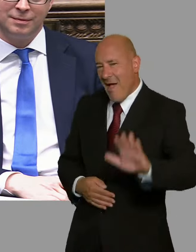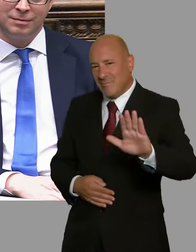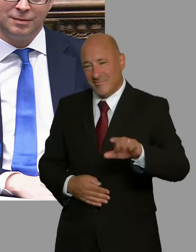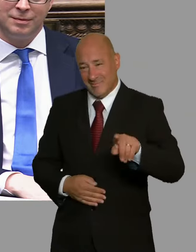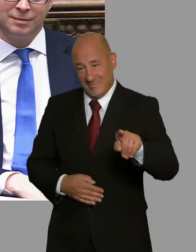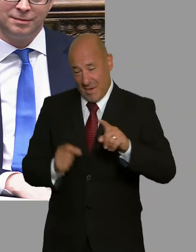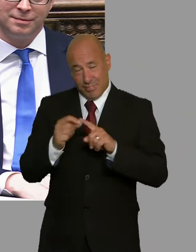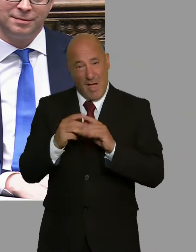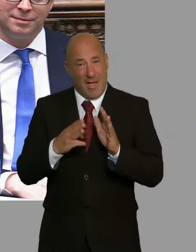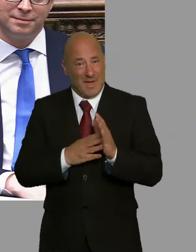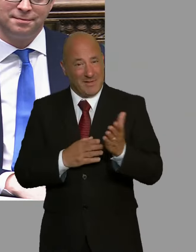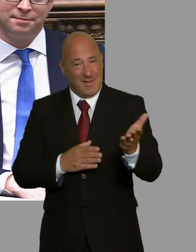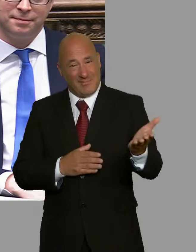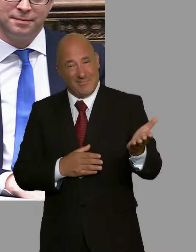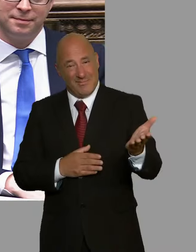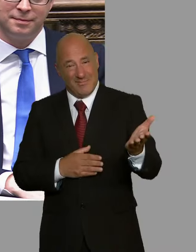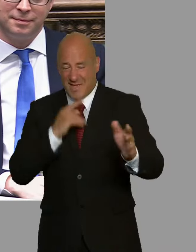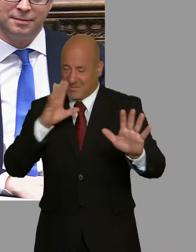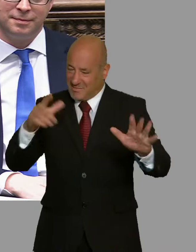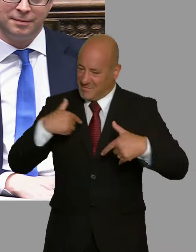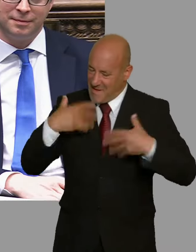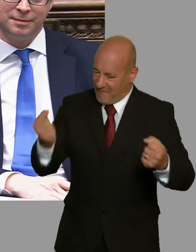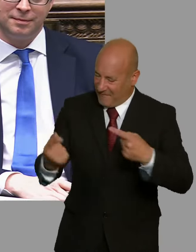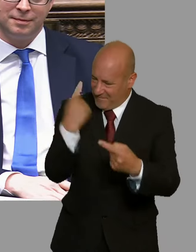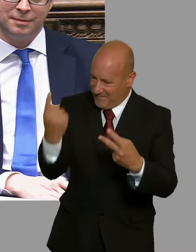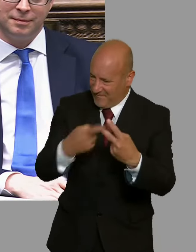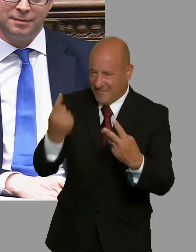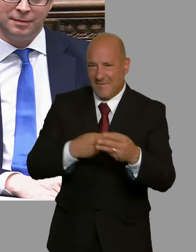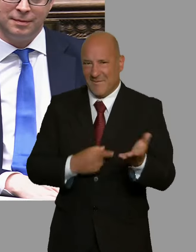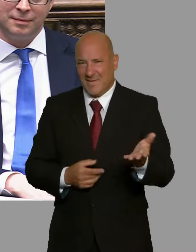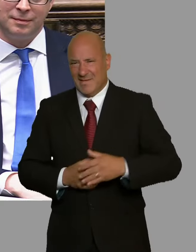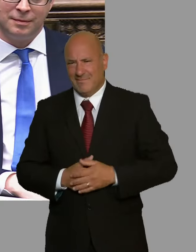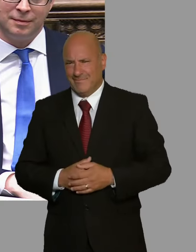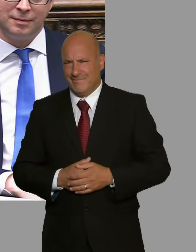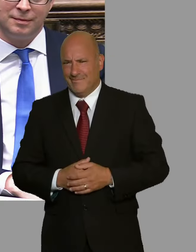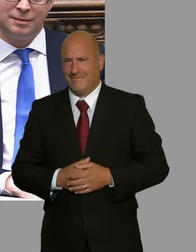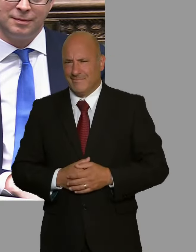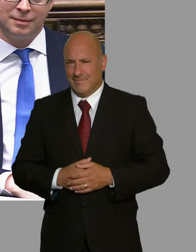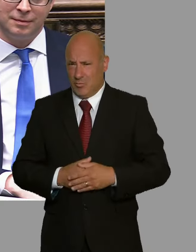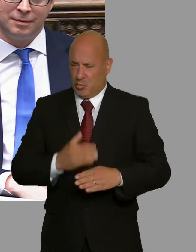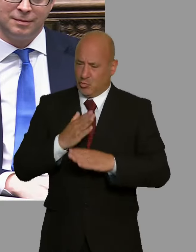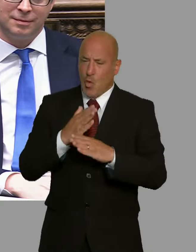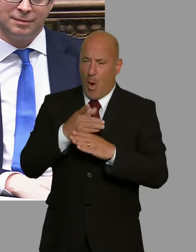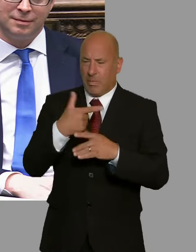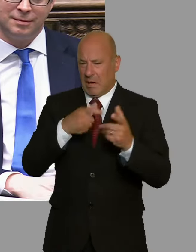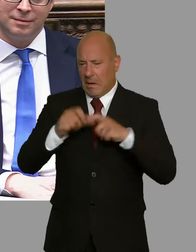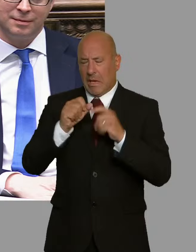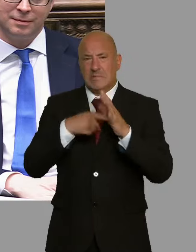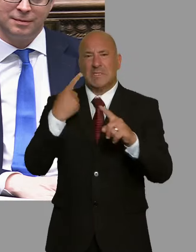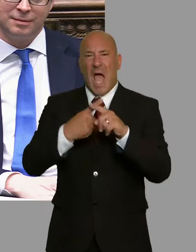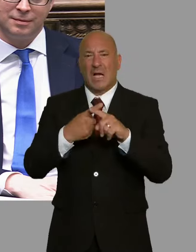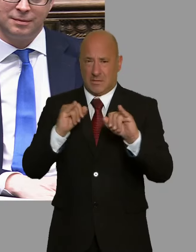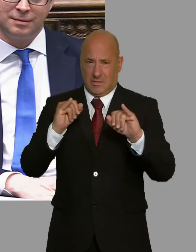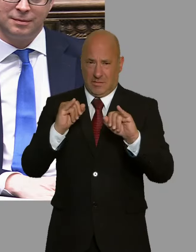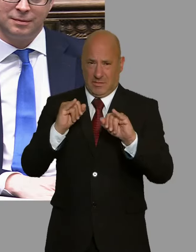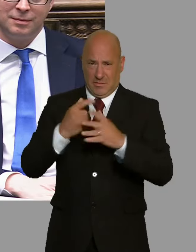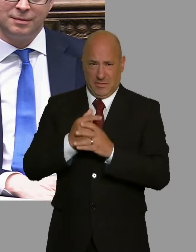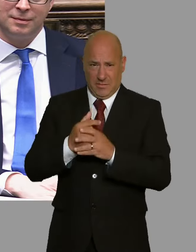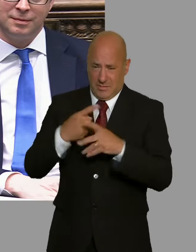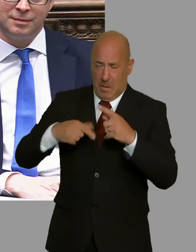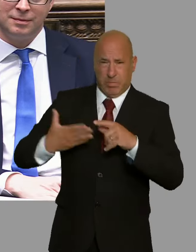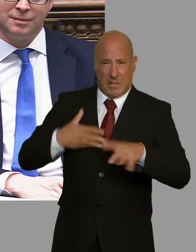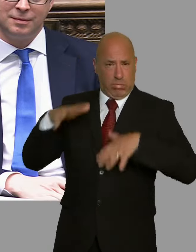is worried. He promised to cut bills, but today we see they are rising because of his policies. He promised not to raise taxes on working